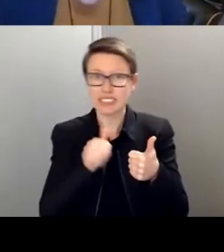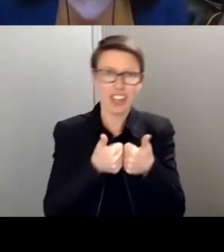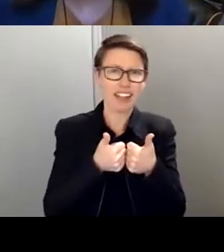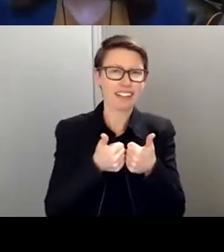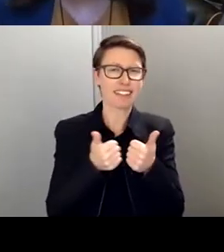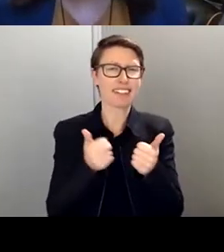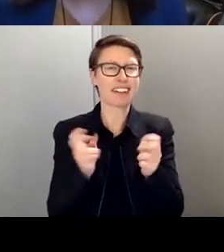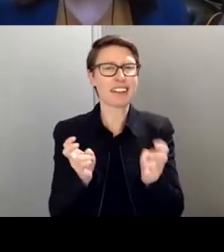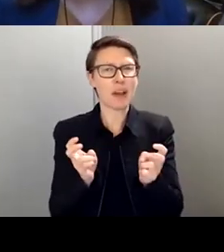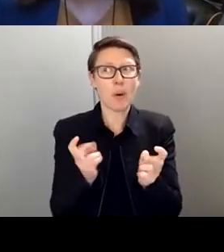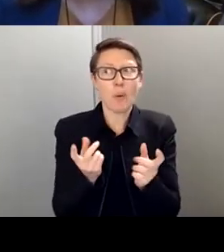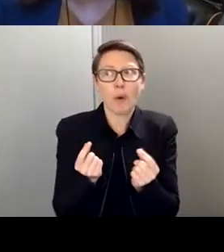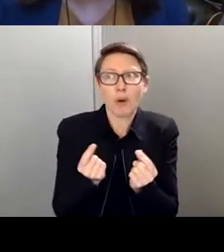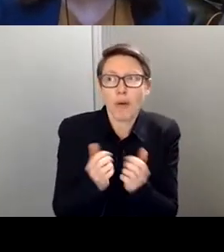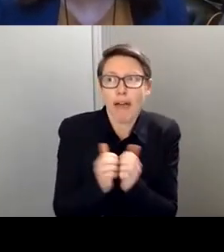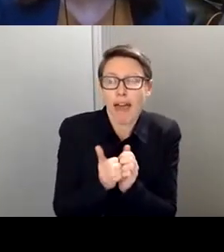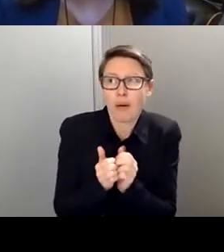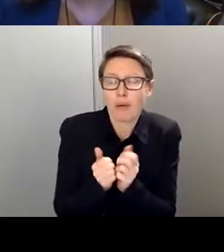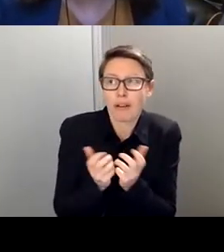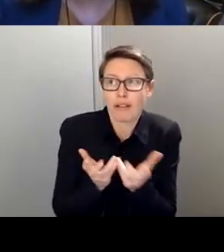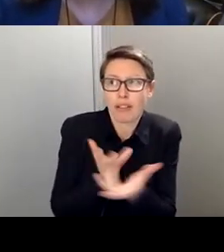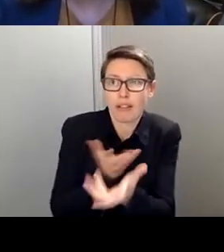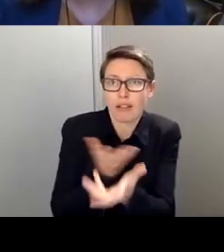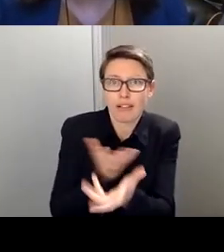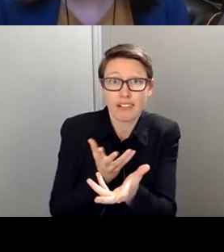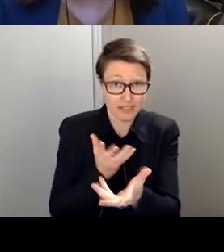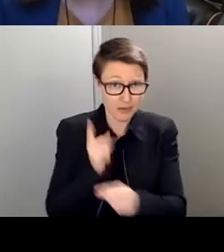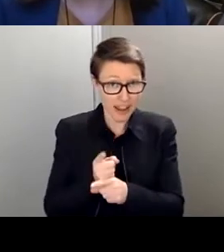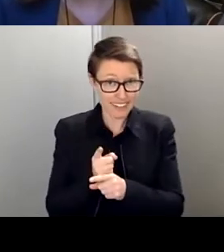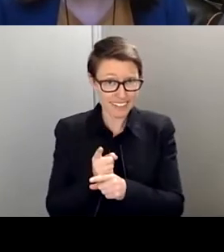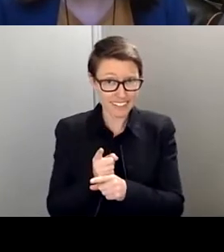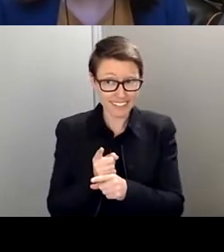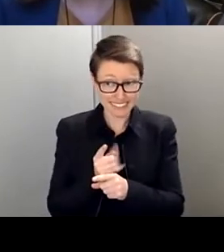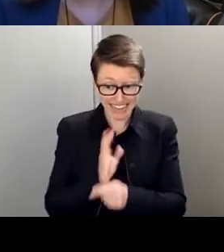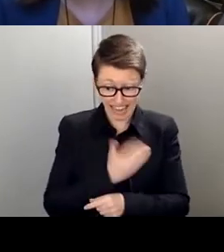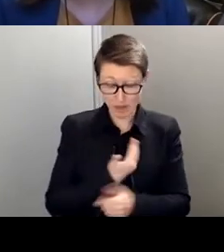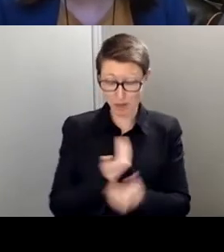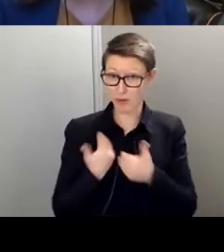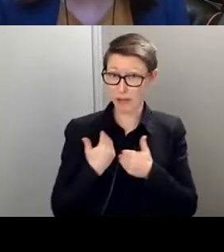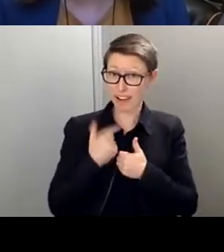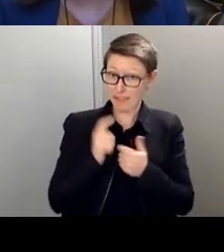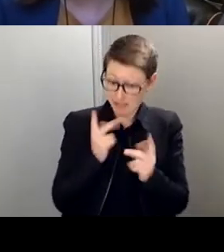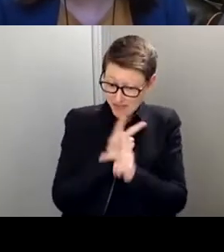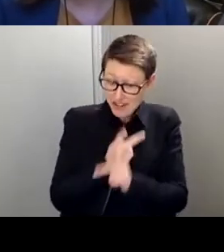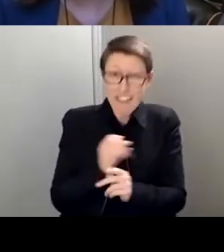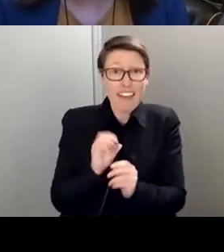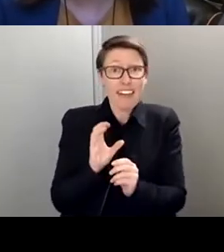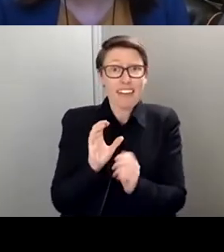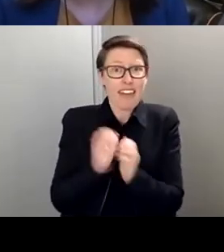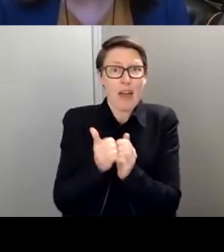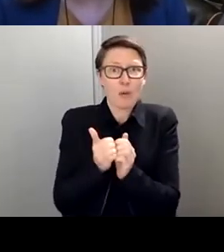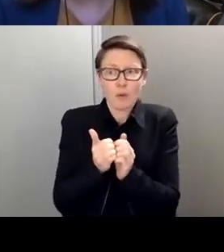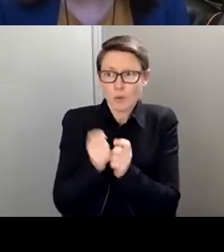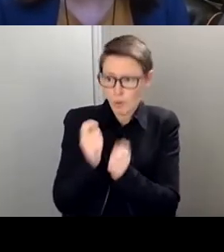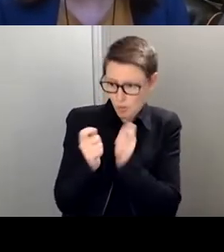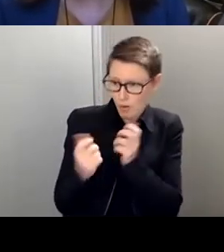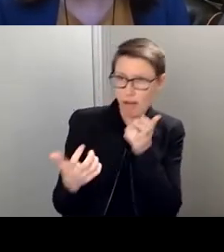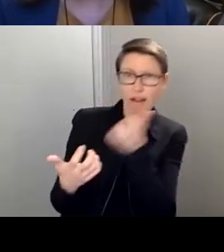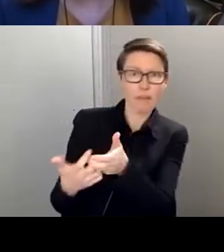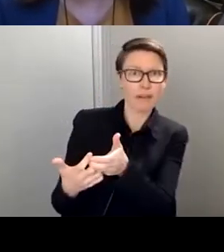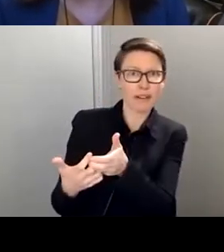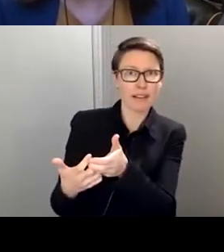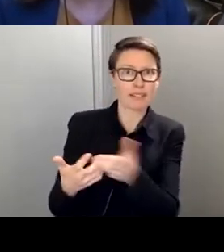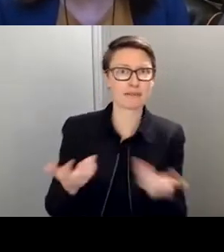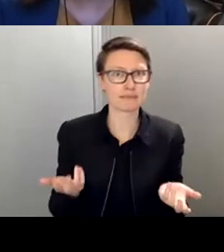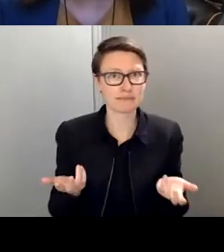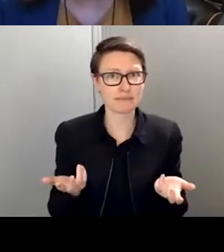we do? And my thing is, right, that's on us to now figure out how to accommodate for that. It,